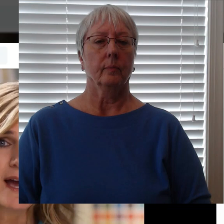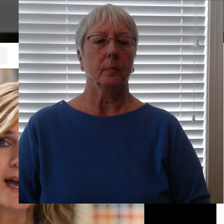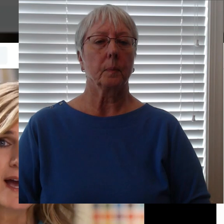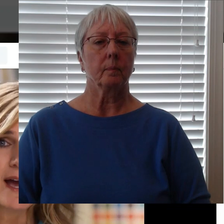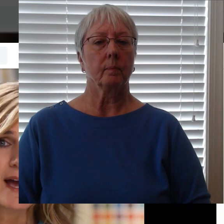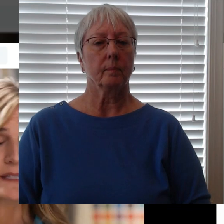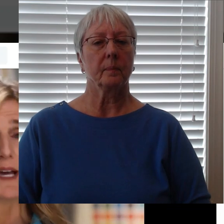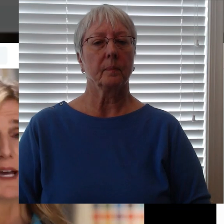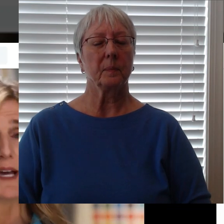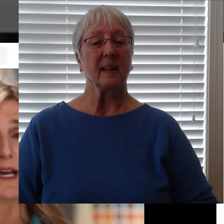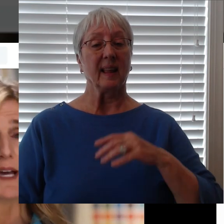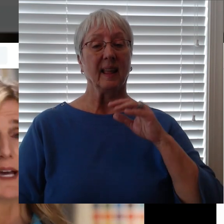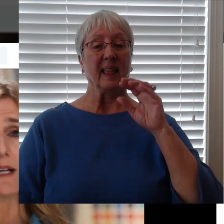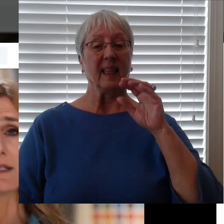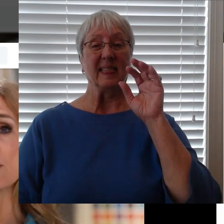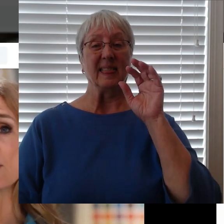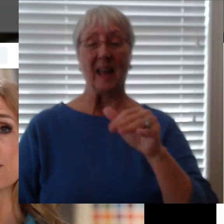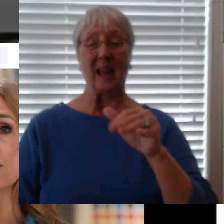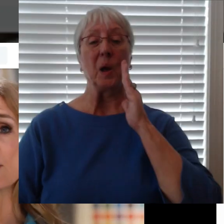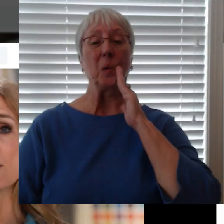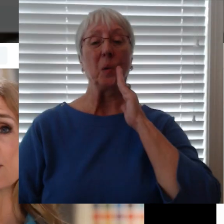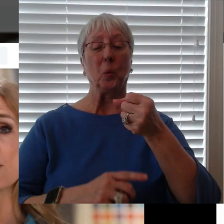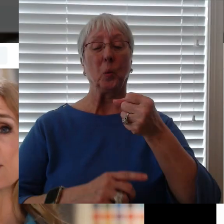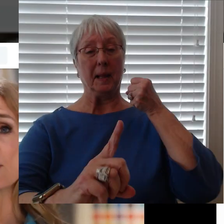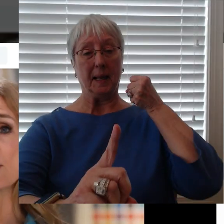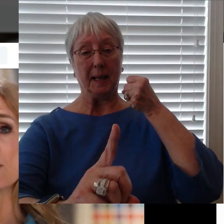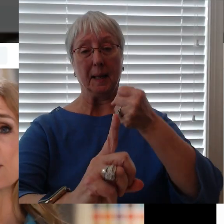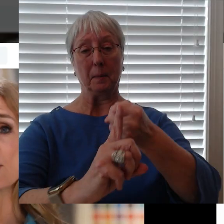as it has a direct impact on the color relationship in a piece.